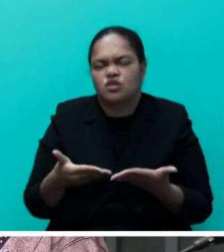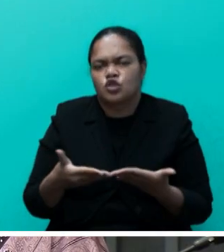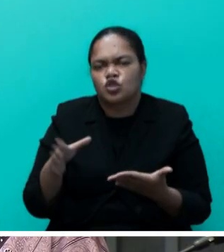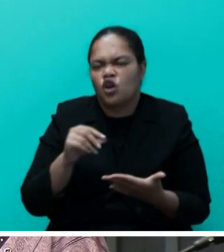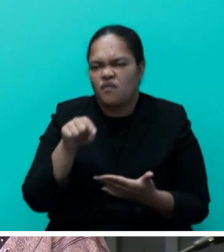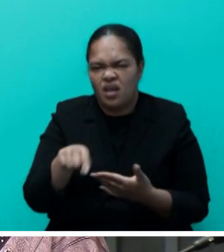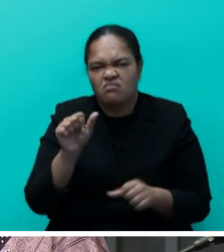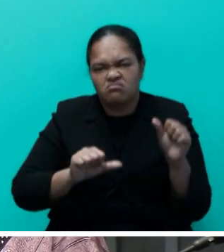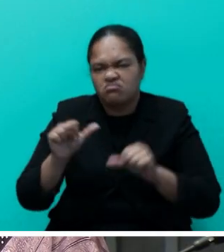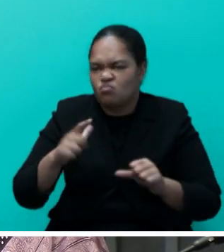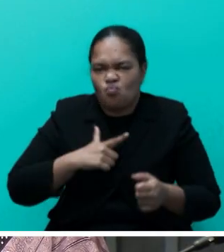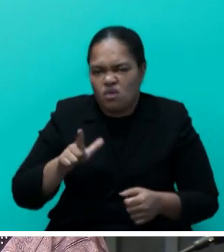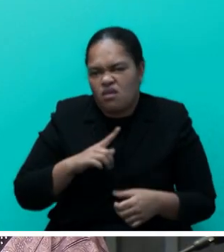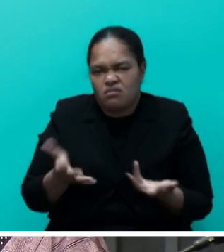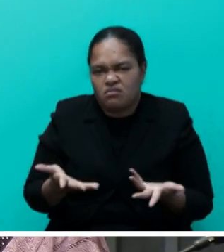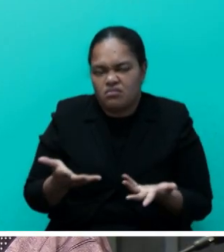system?